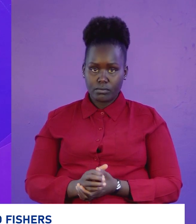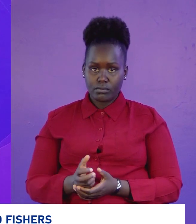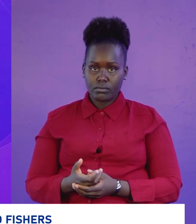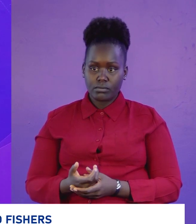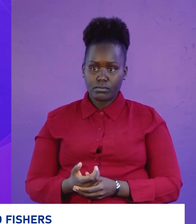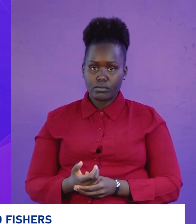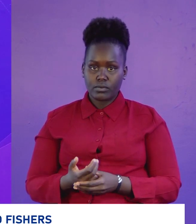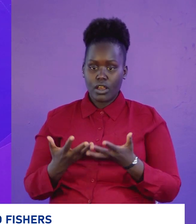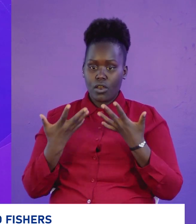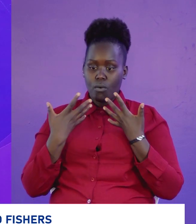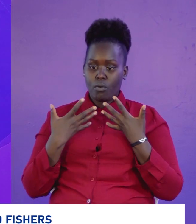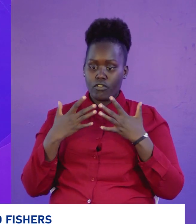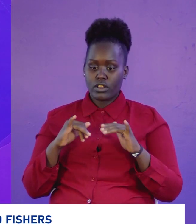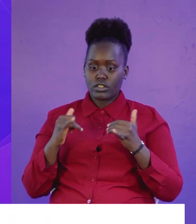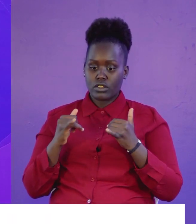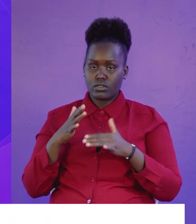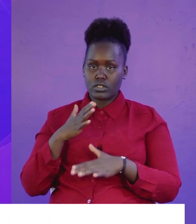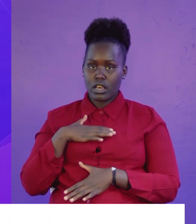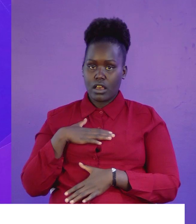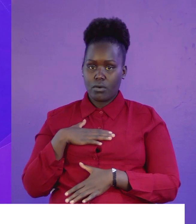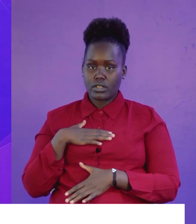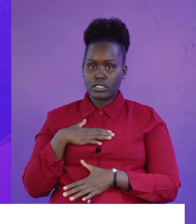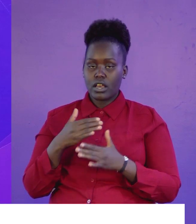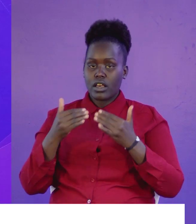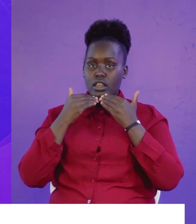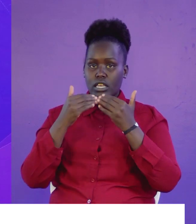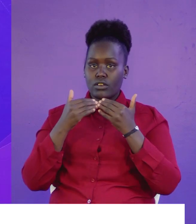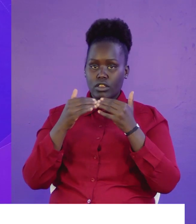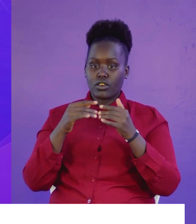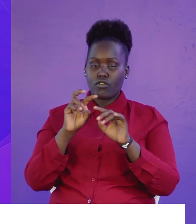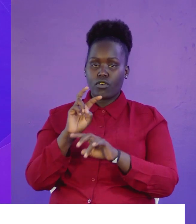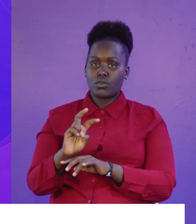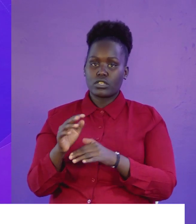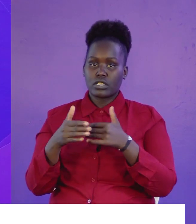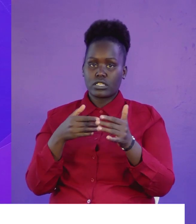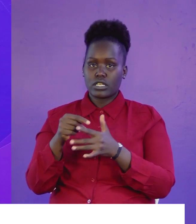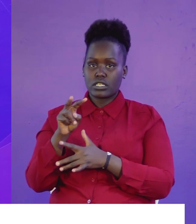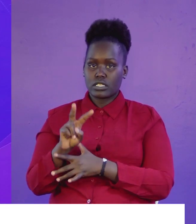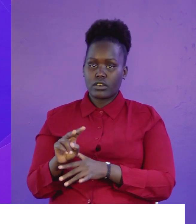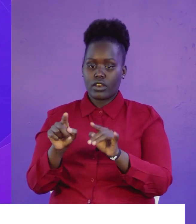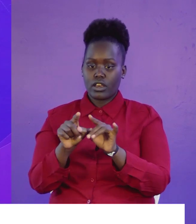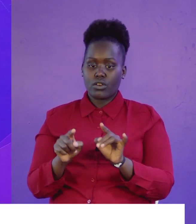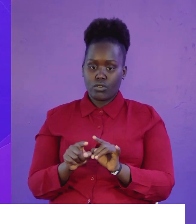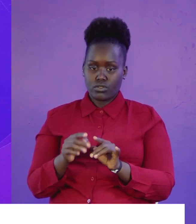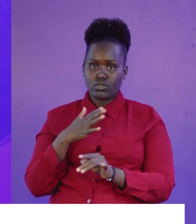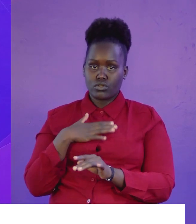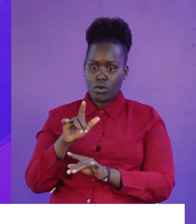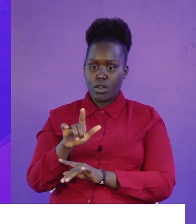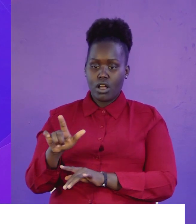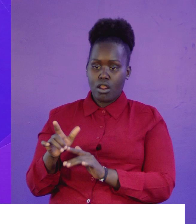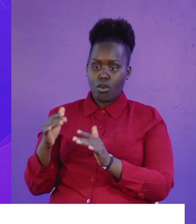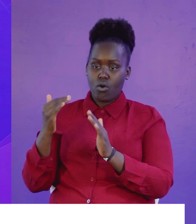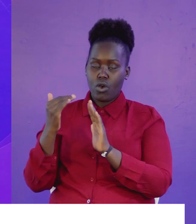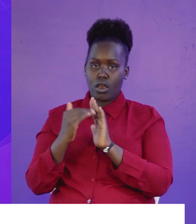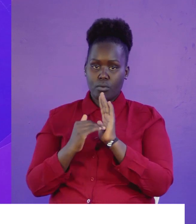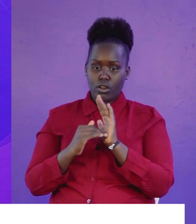We have come to the end of our news for today. We say thank you for staying tuned to Science News and also to our local programs.